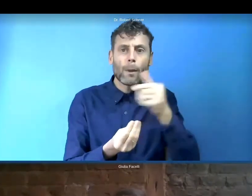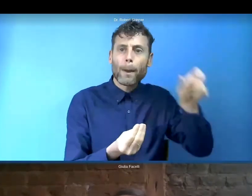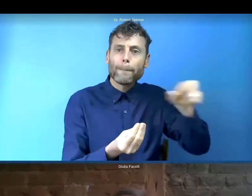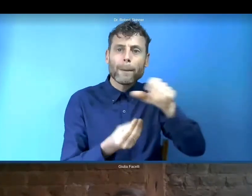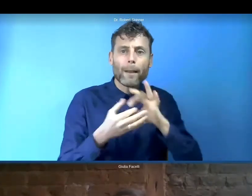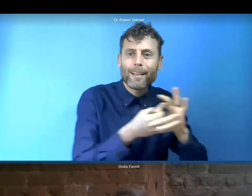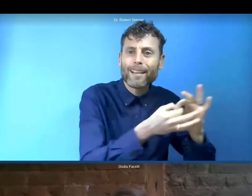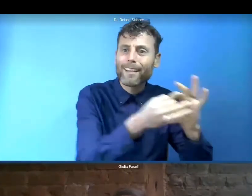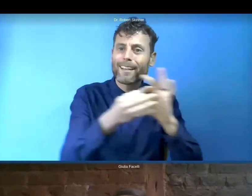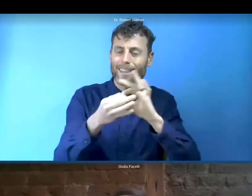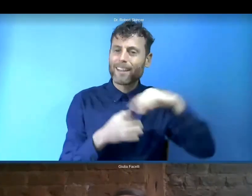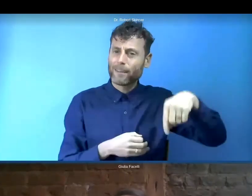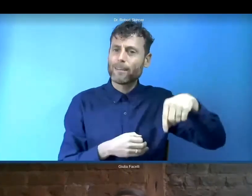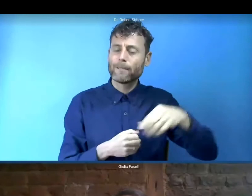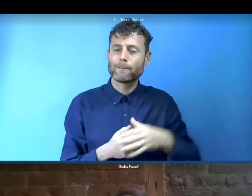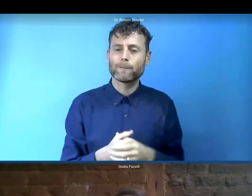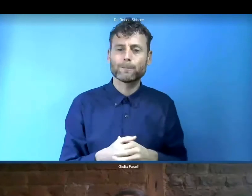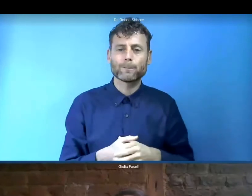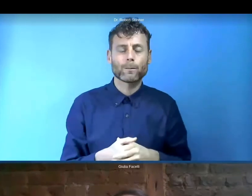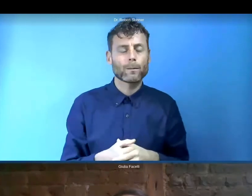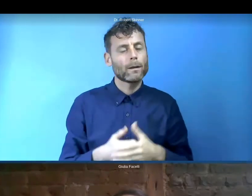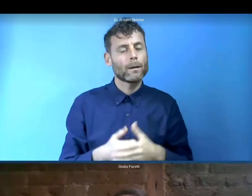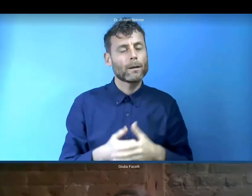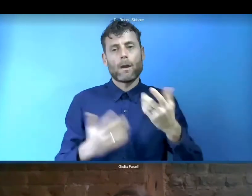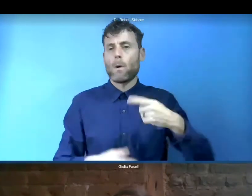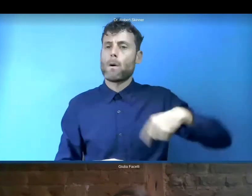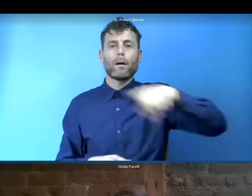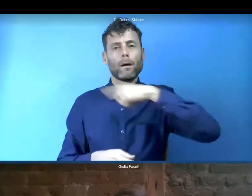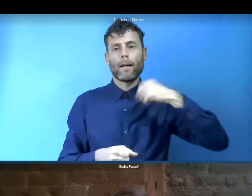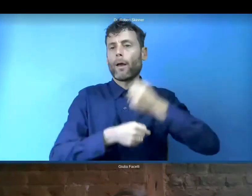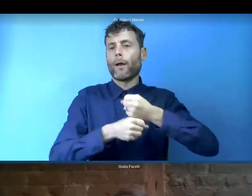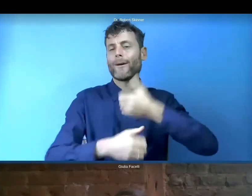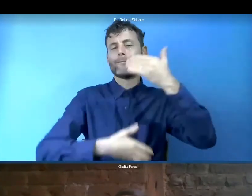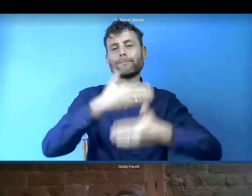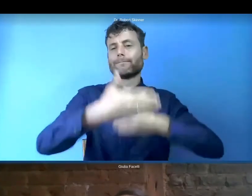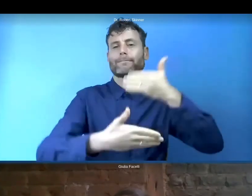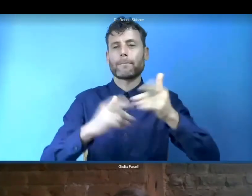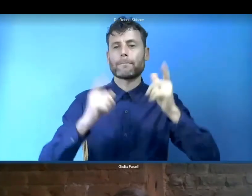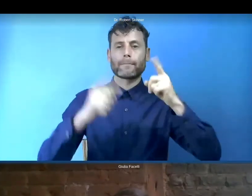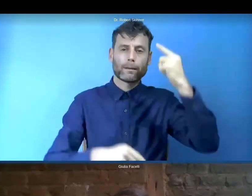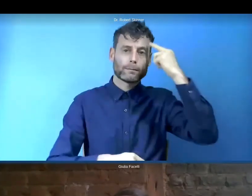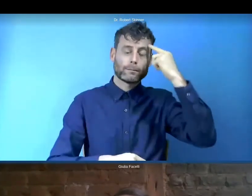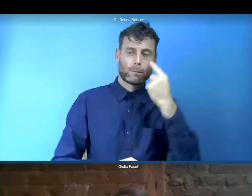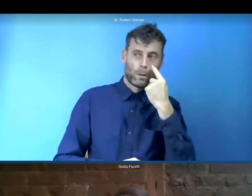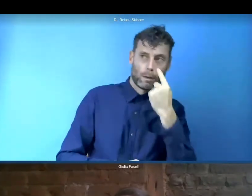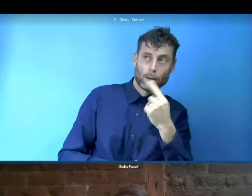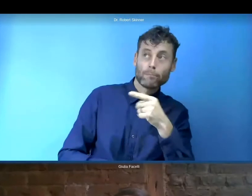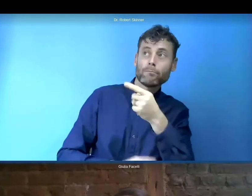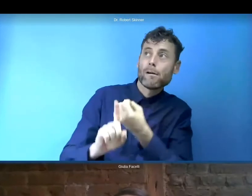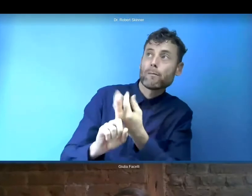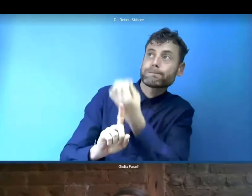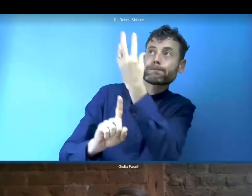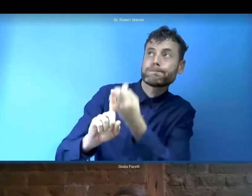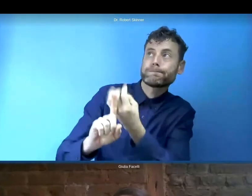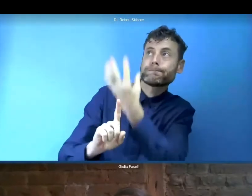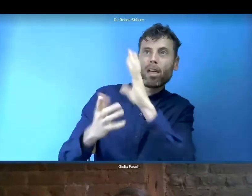that the challenges of climate change are impacting urban areas in